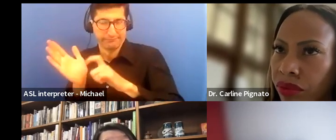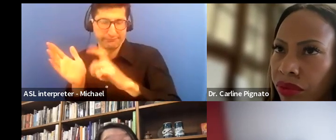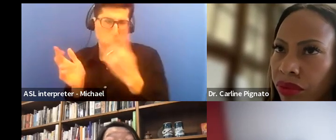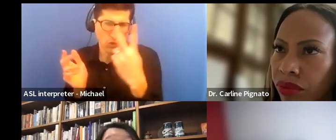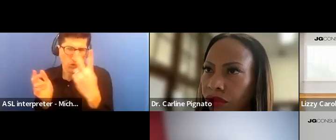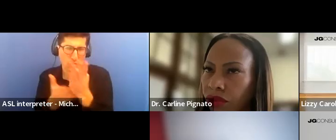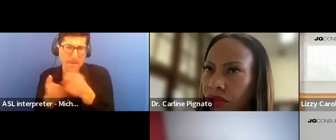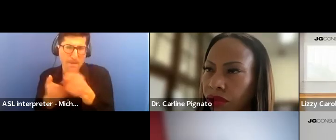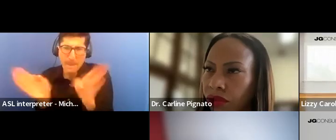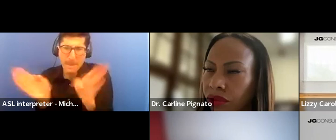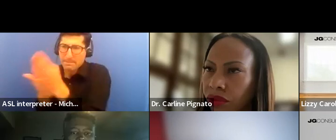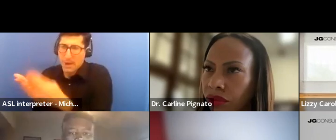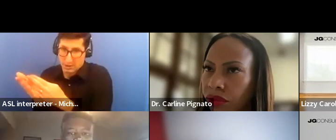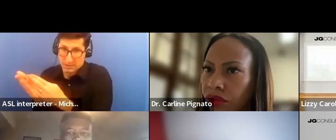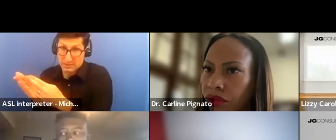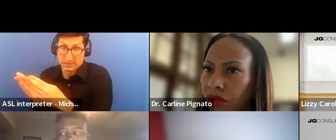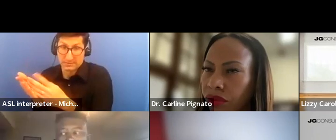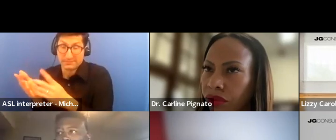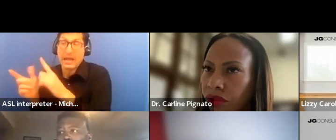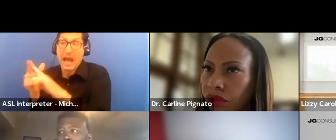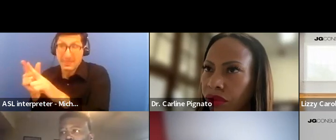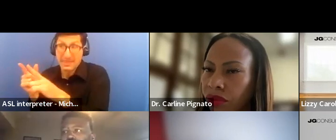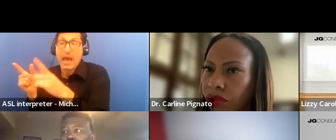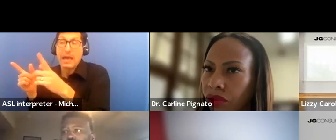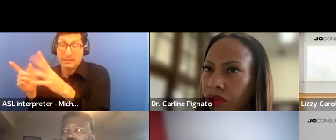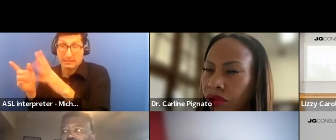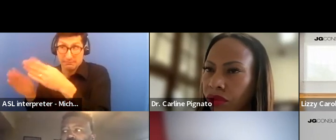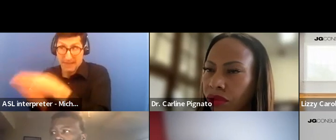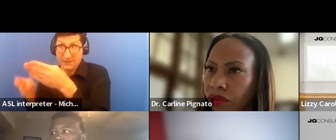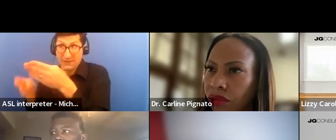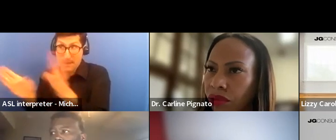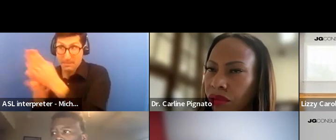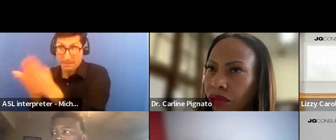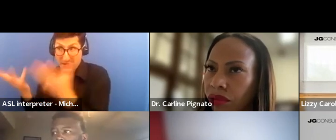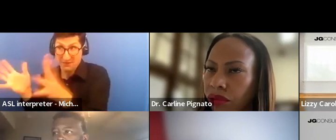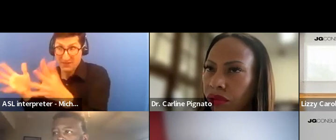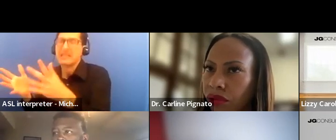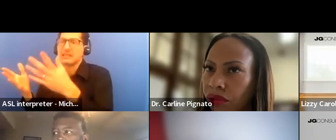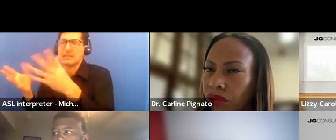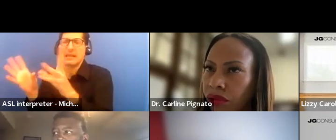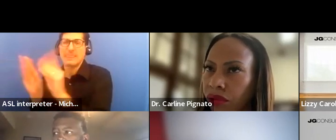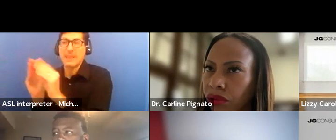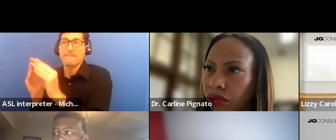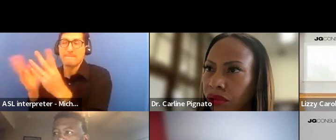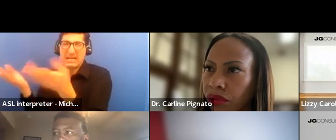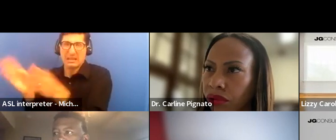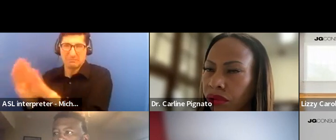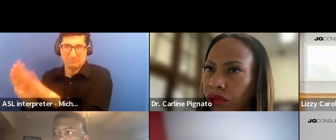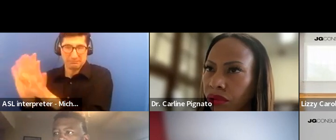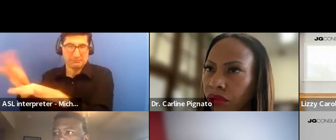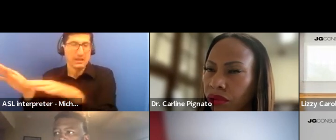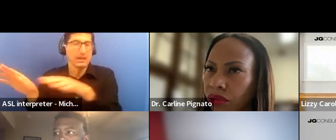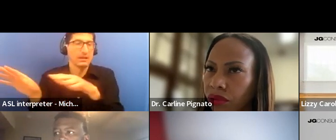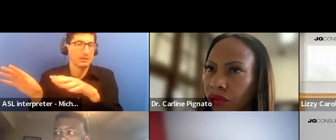in the beginning. And then the whole group then will go into executive session, and we will dismiss the meeting from executive session. We will